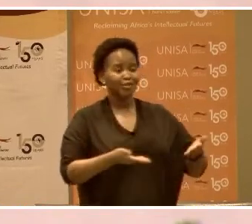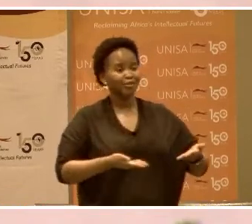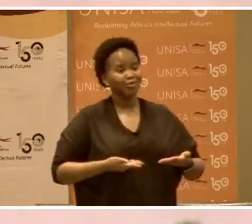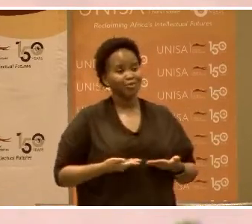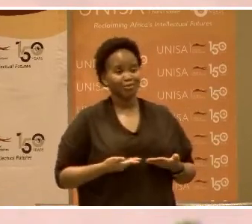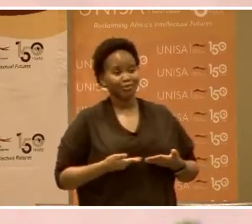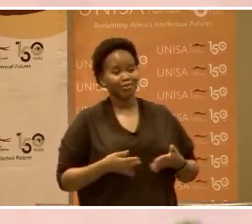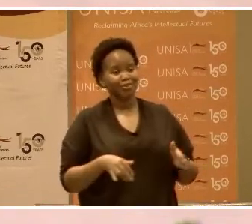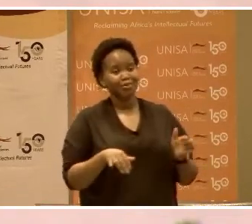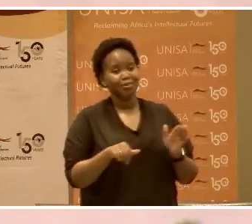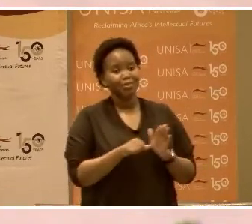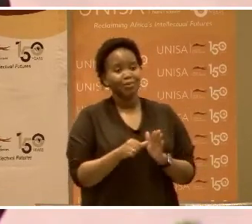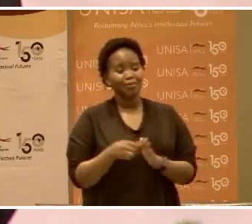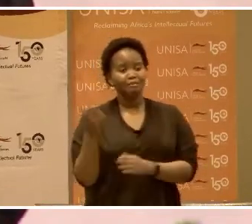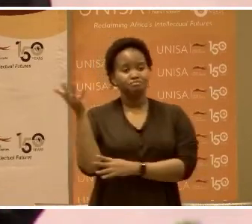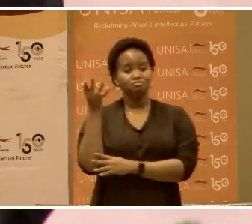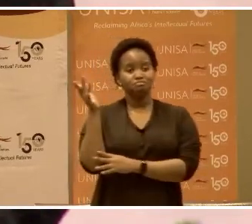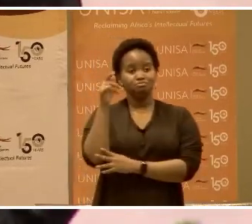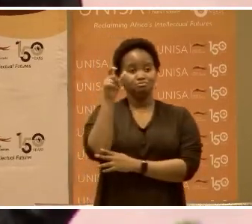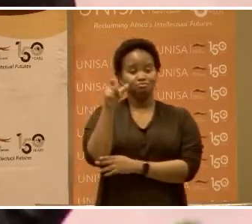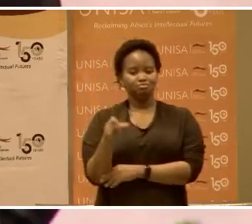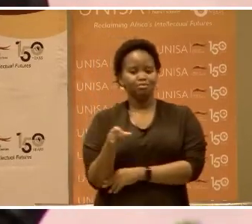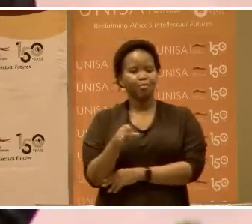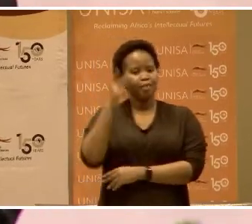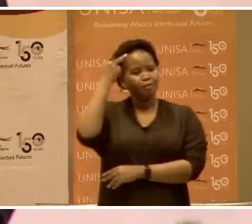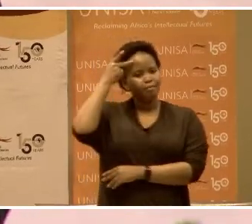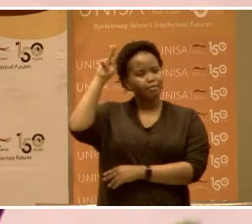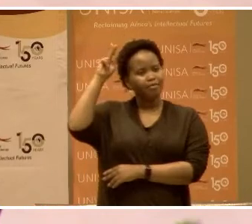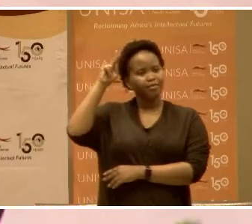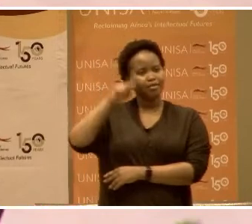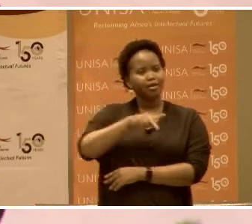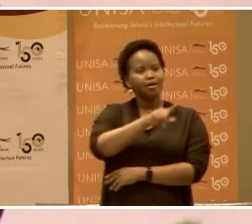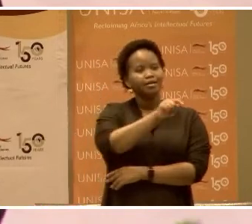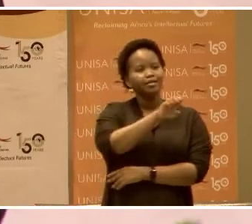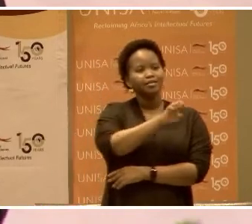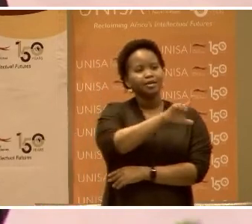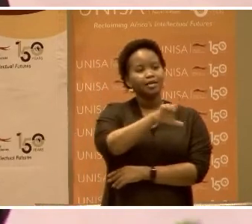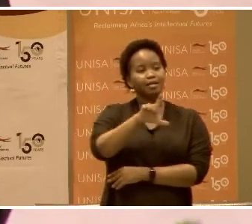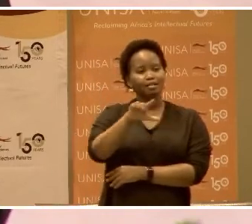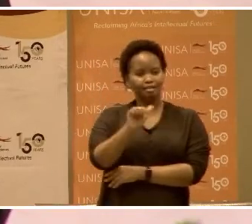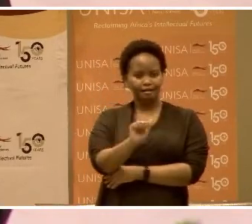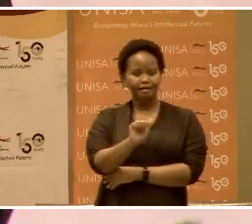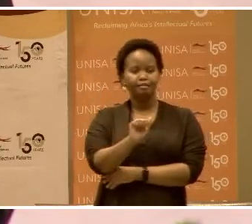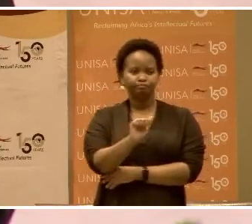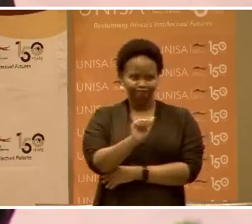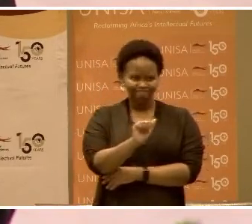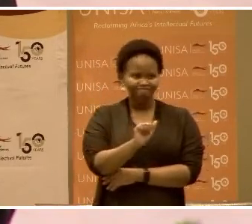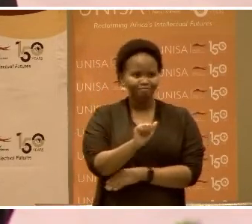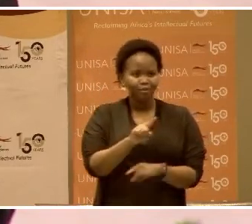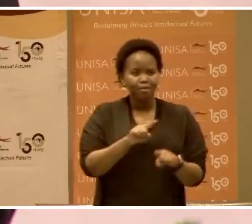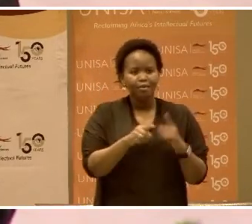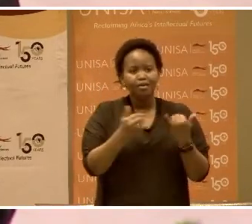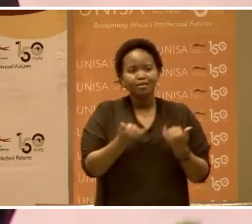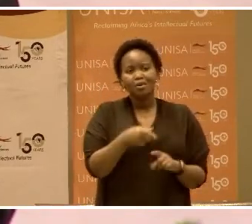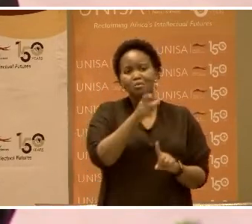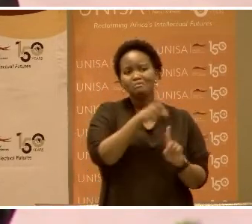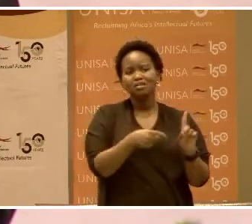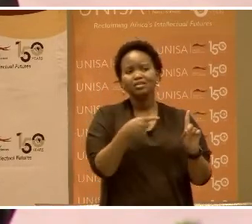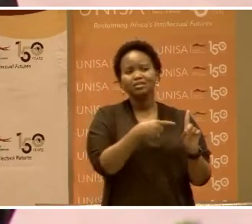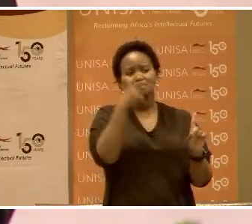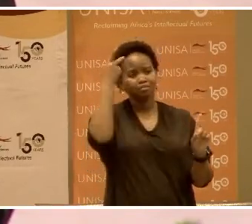speaker, Professor Tella Adenyinka. Prof. Tella could not join us